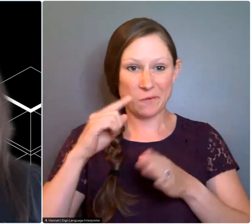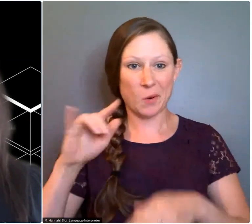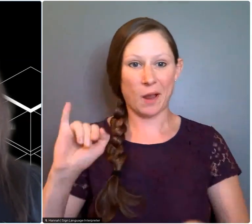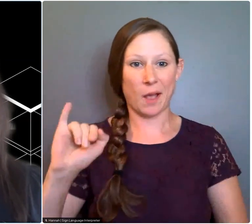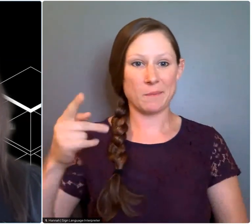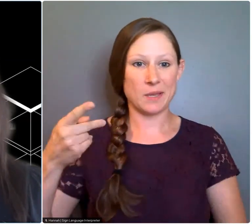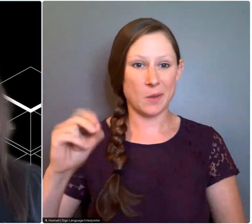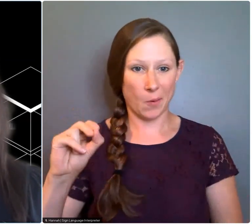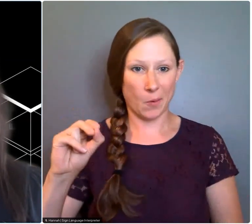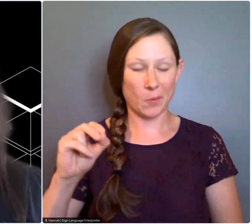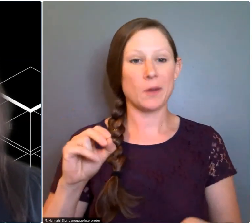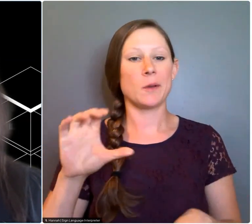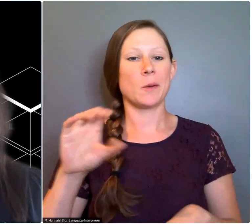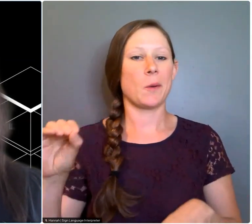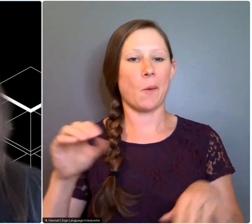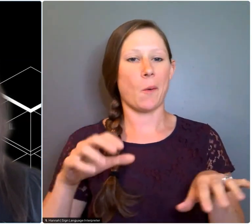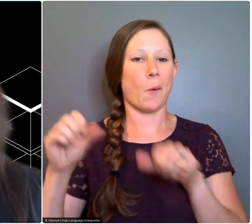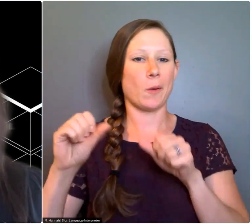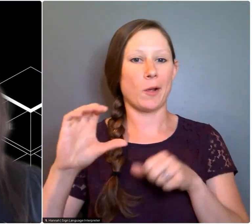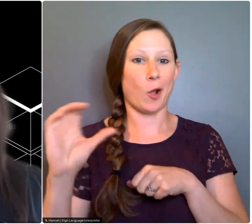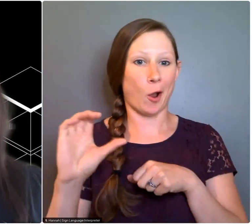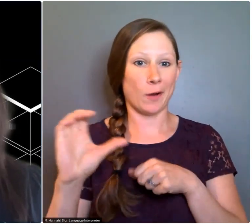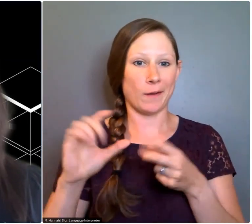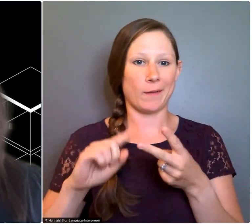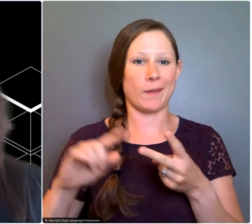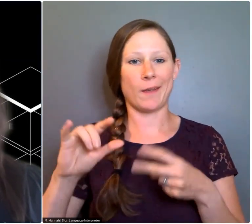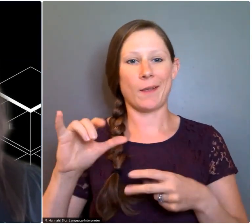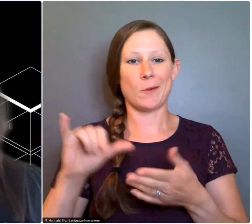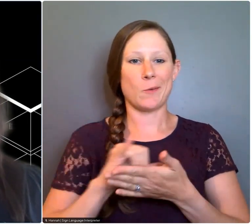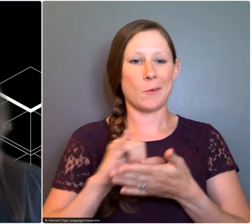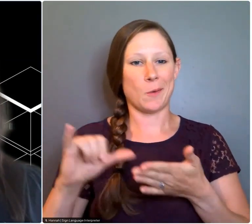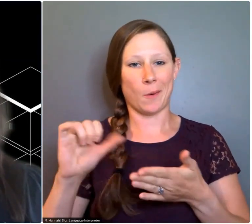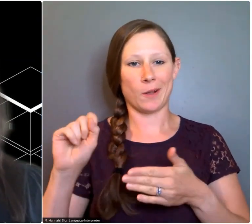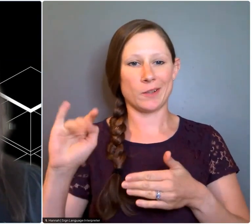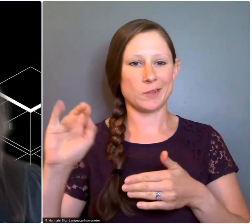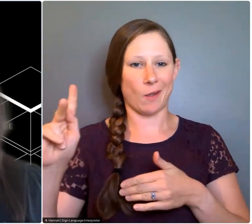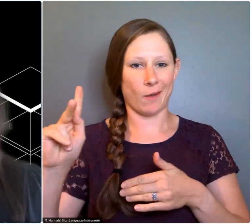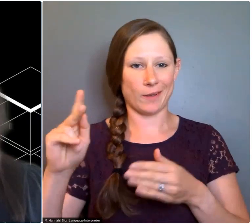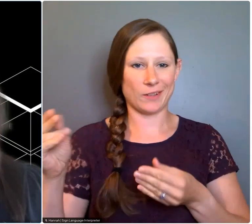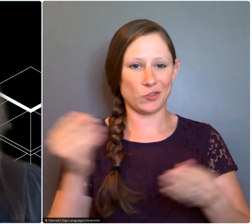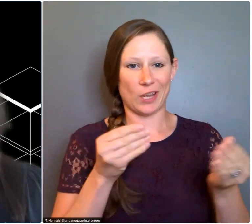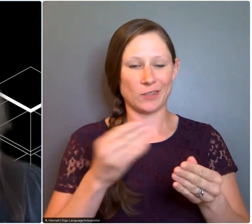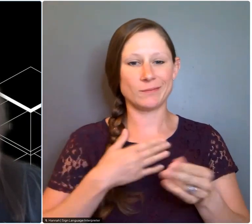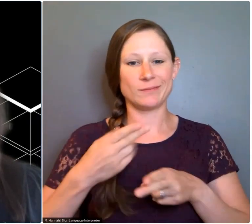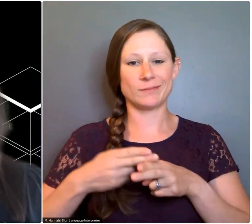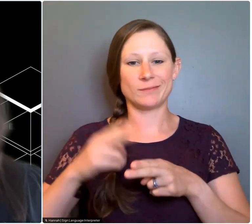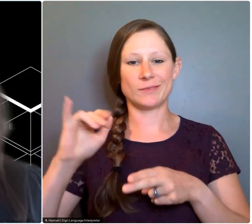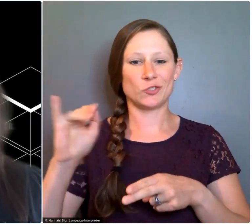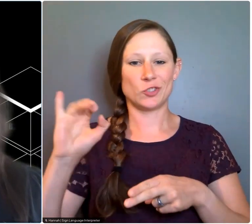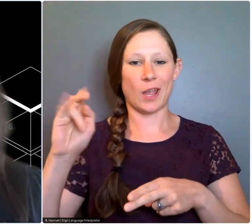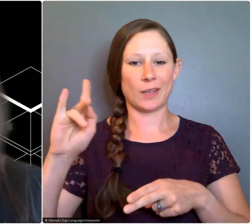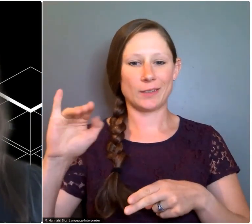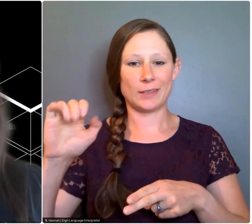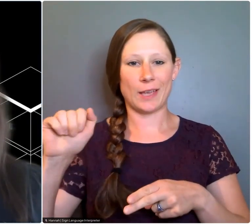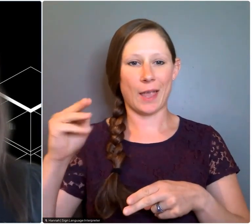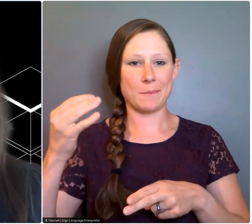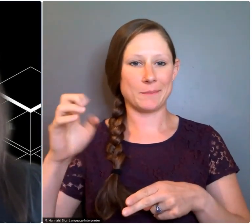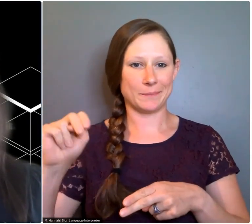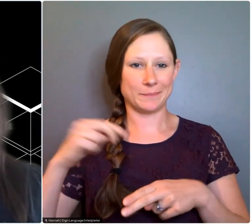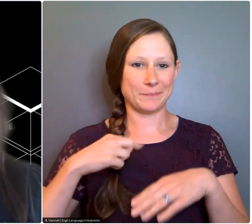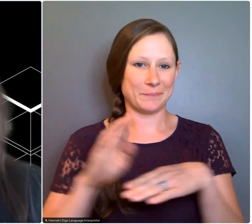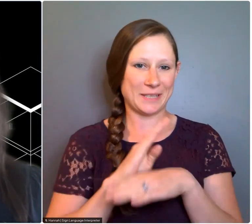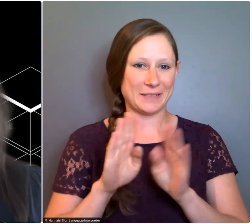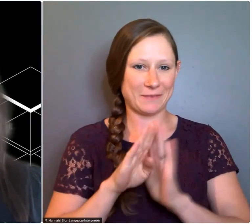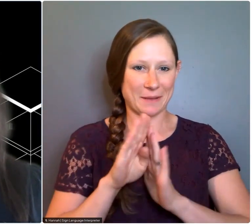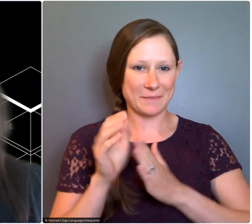co-hosted by Carta and the New York Stock Exchange. My name is Jackie Ammon. I'm a business development lead at Carta. And prior